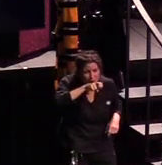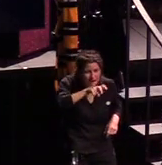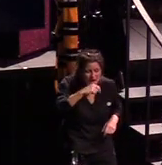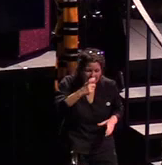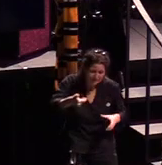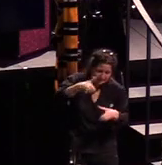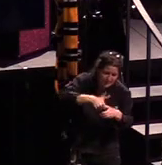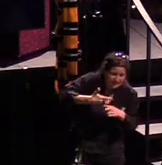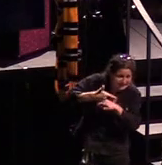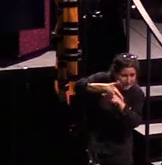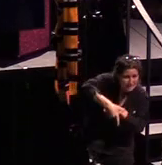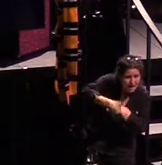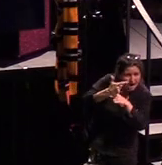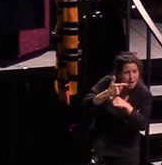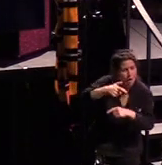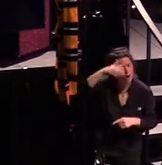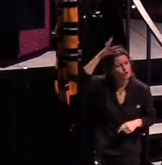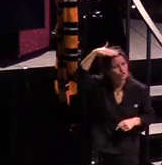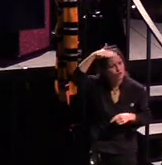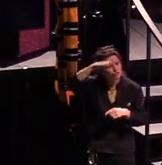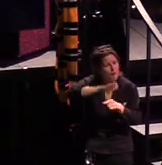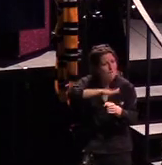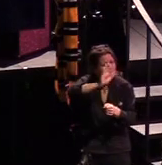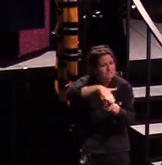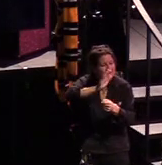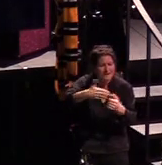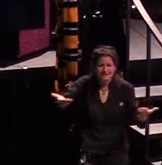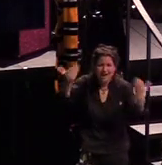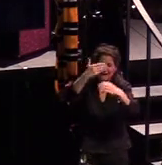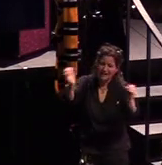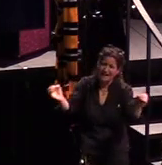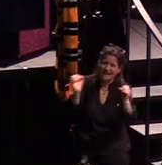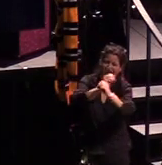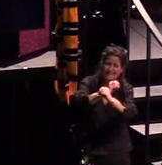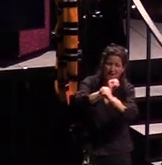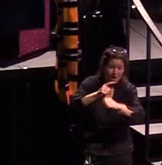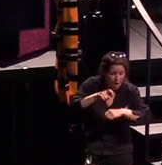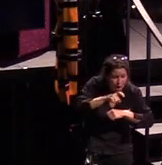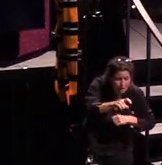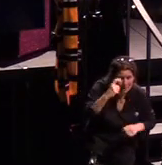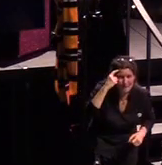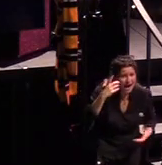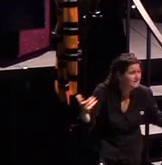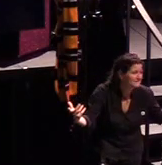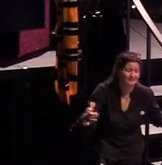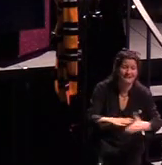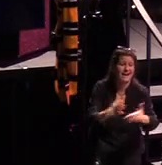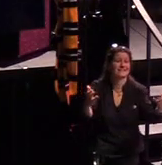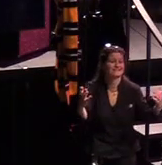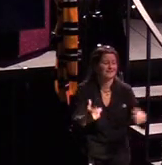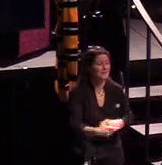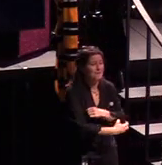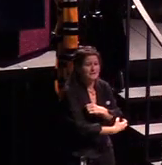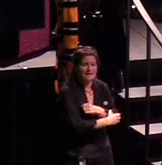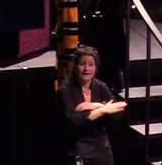or Donald Trump darker than an eclipse in an earthworms mind it biscuit biscuit biscuit